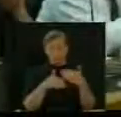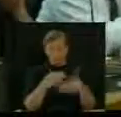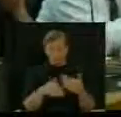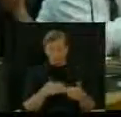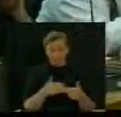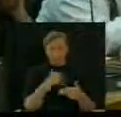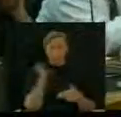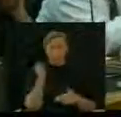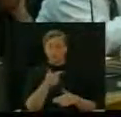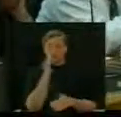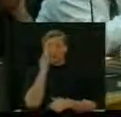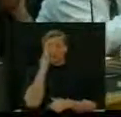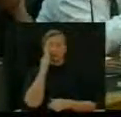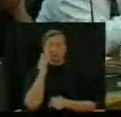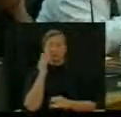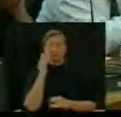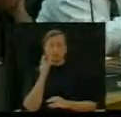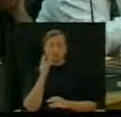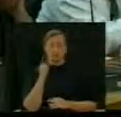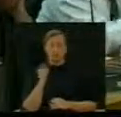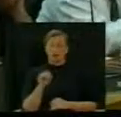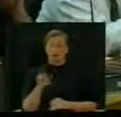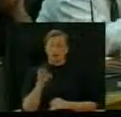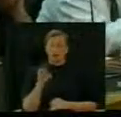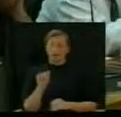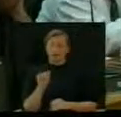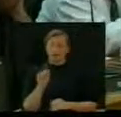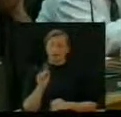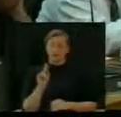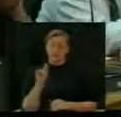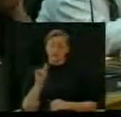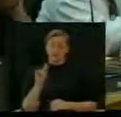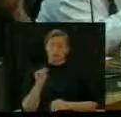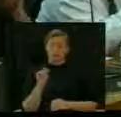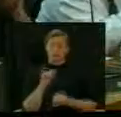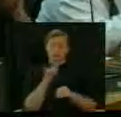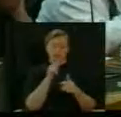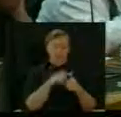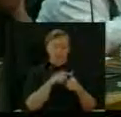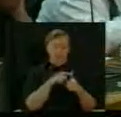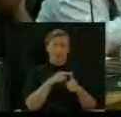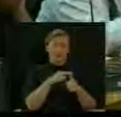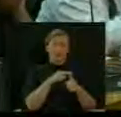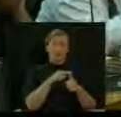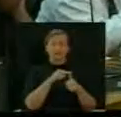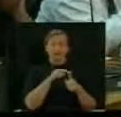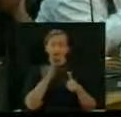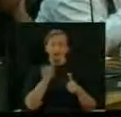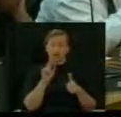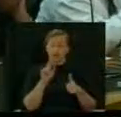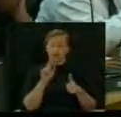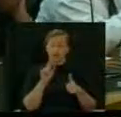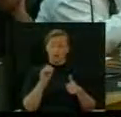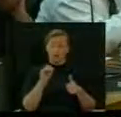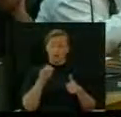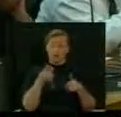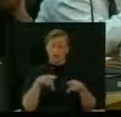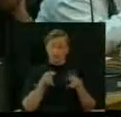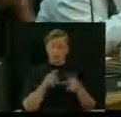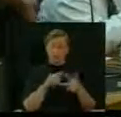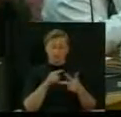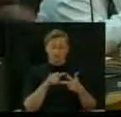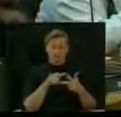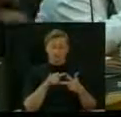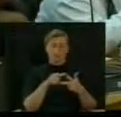Yeah, I think appropriate time is, I mean, there's three phases, and I'm sure everybody knows here, of this audit. One